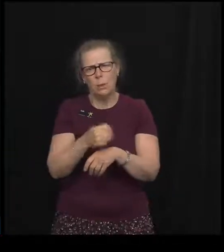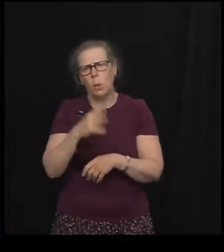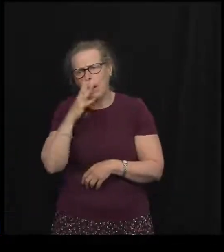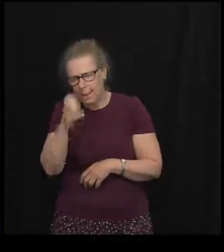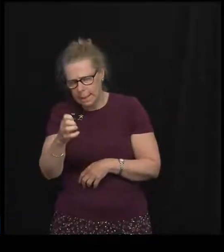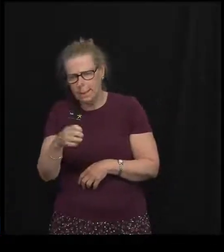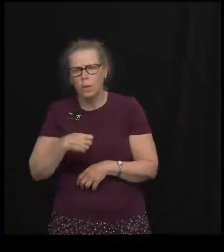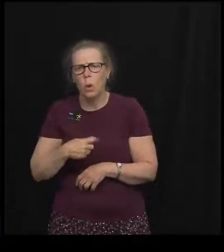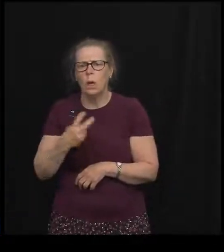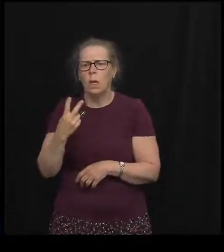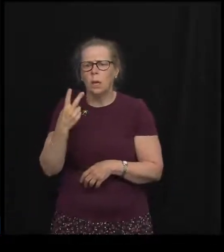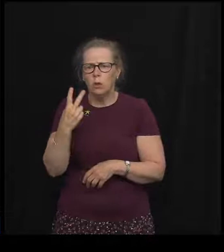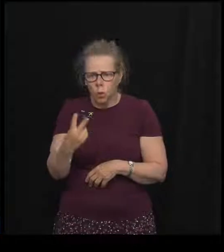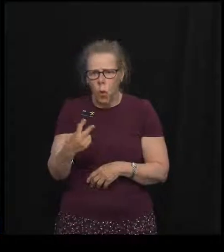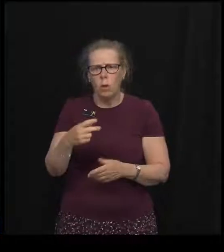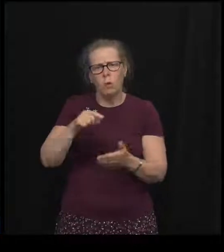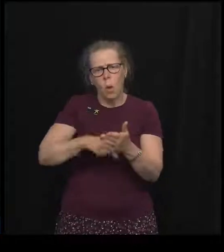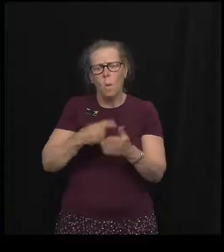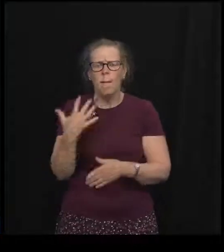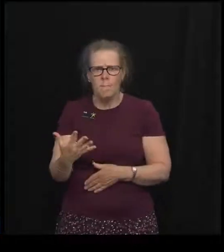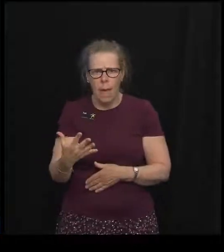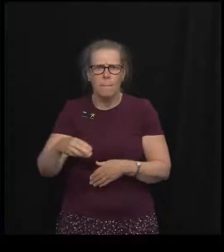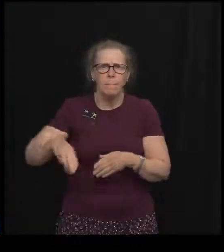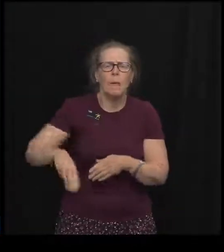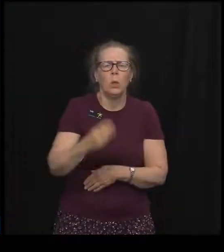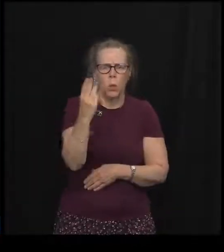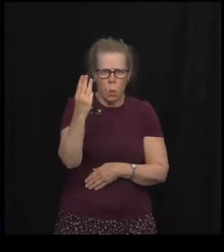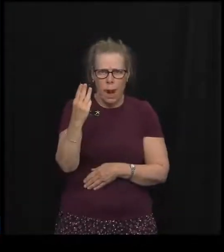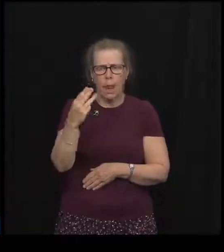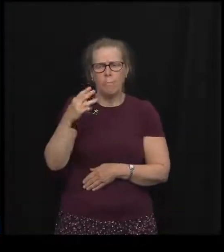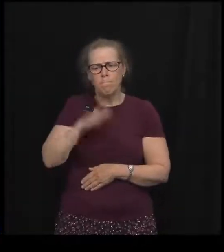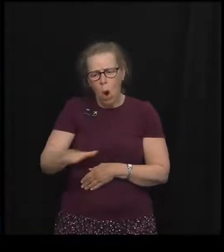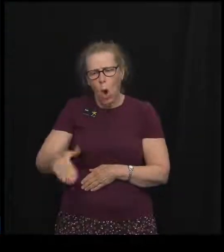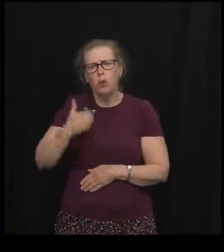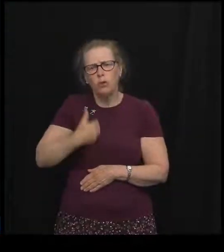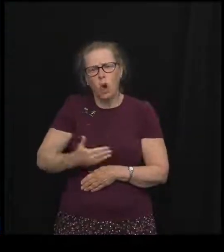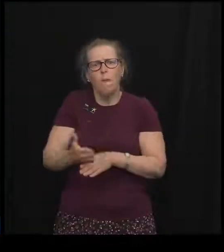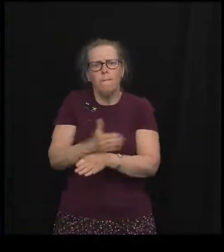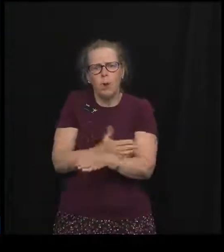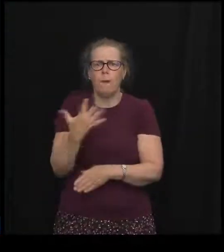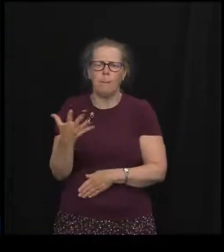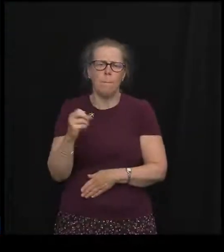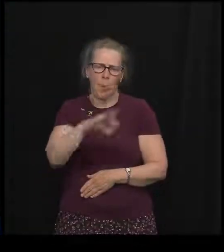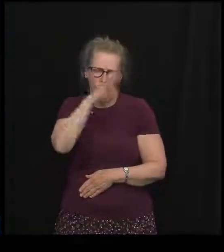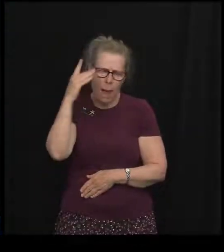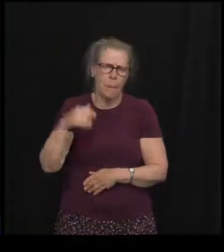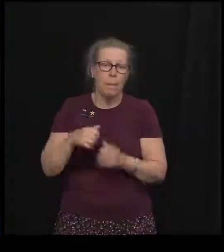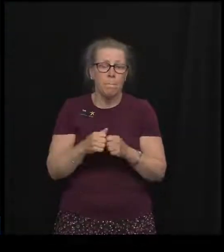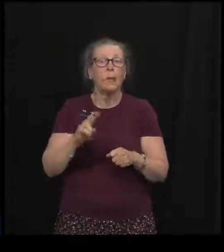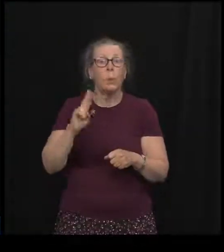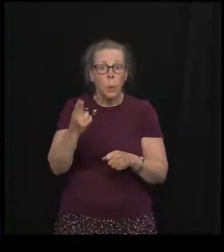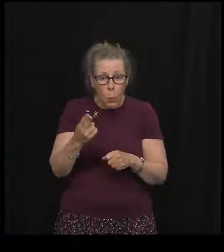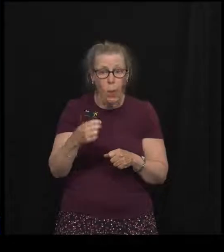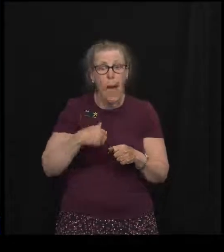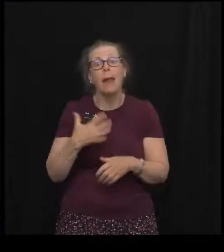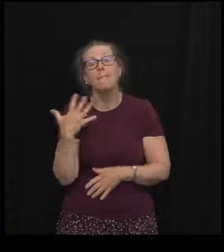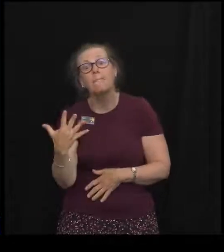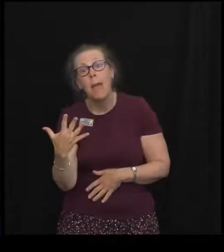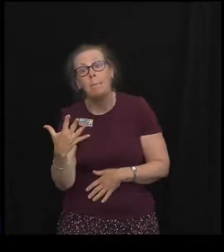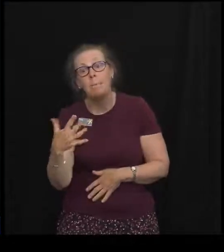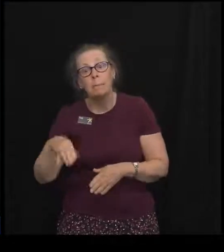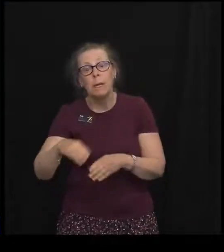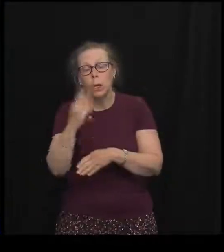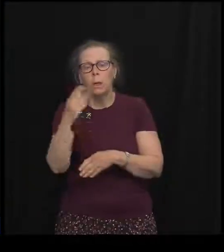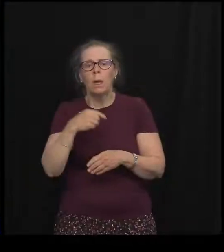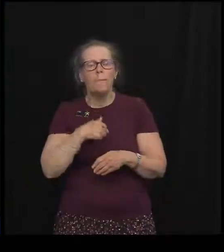12.5 million children died before their 5th birthday. But actually now it's 5 million. So we've never reduced